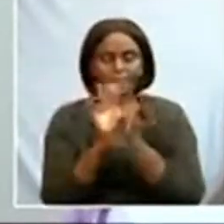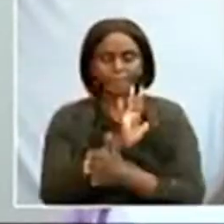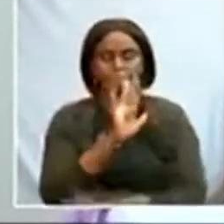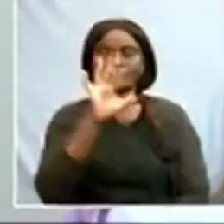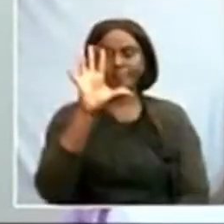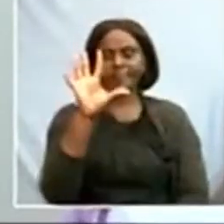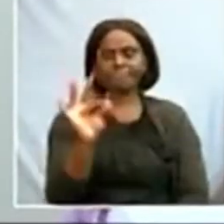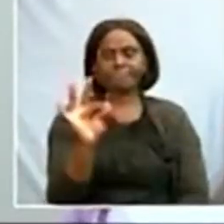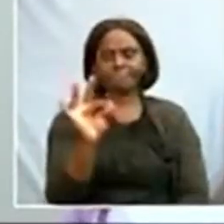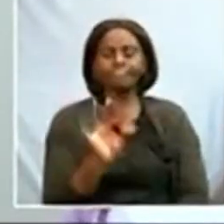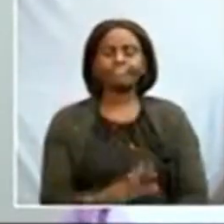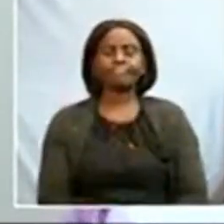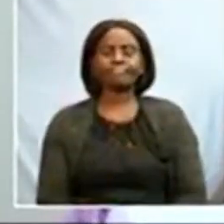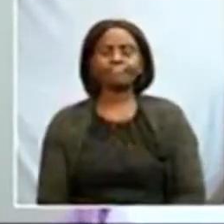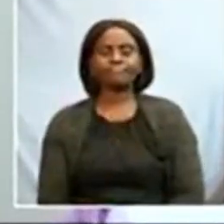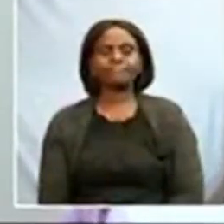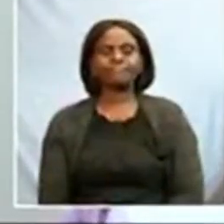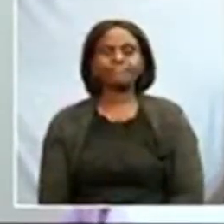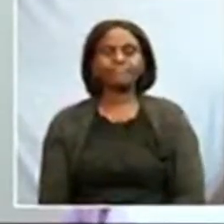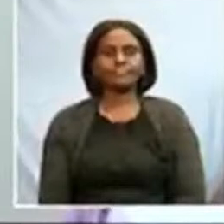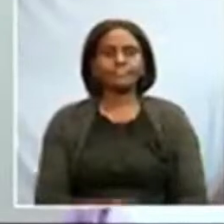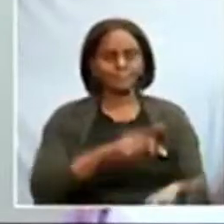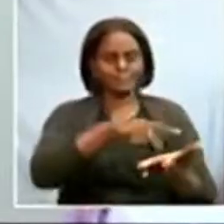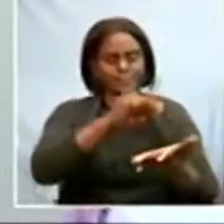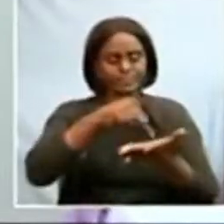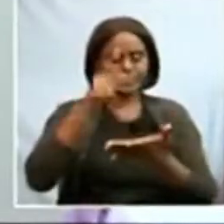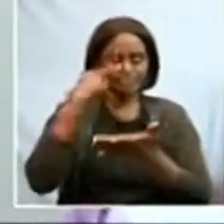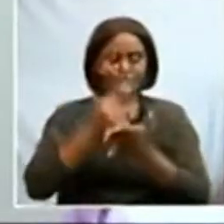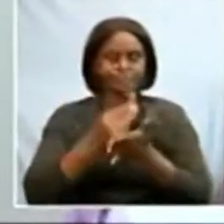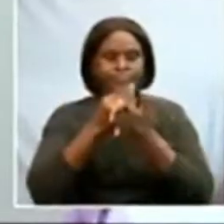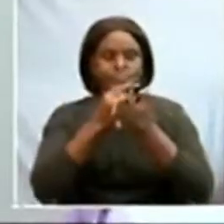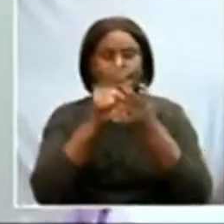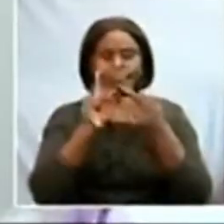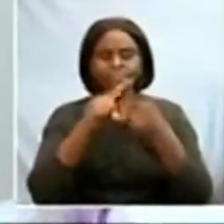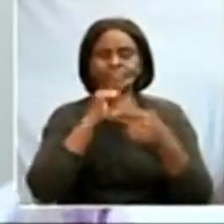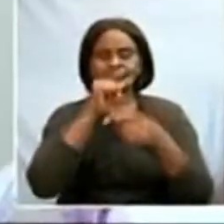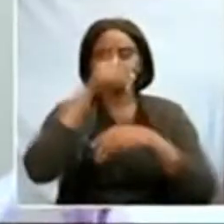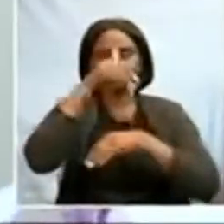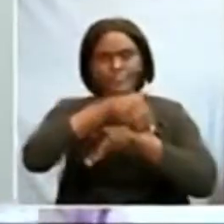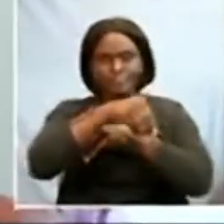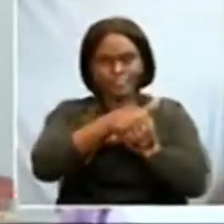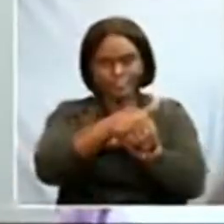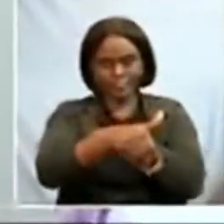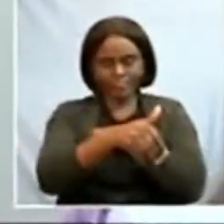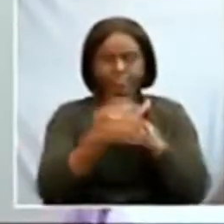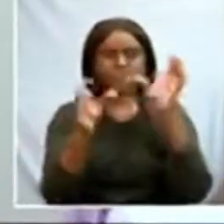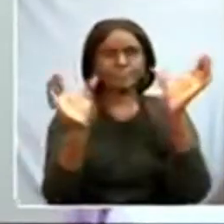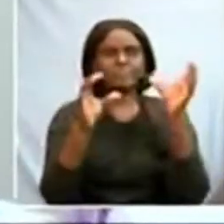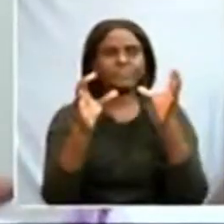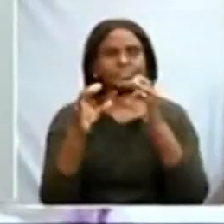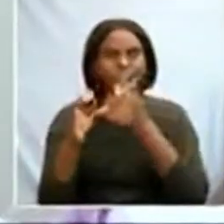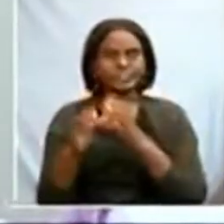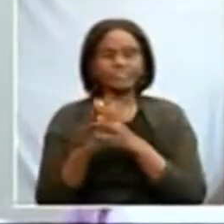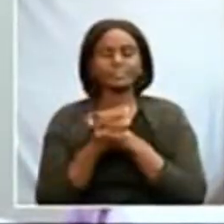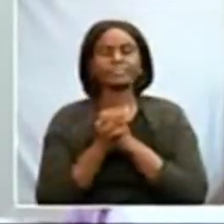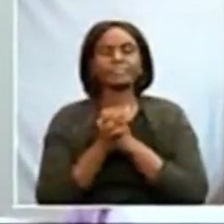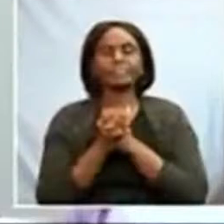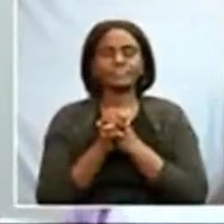Page 9, payment of grants to unregistered clubs.